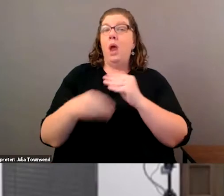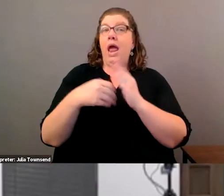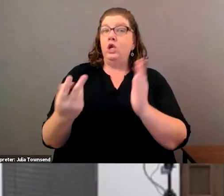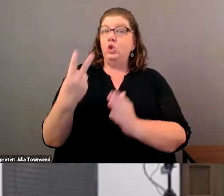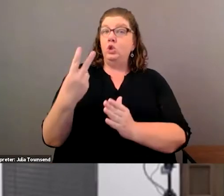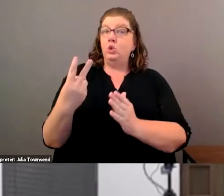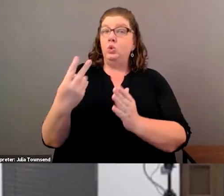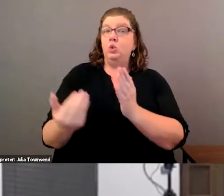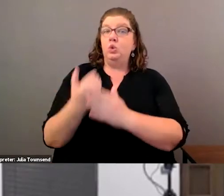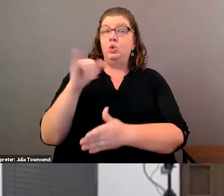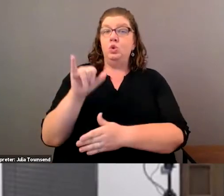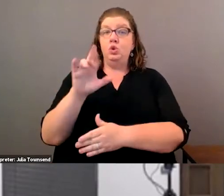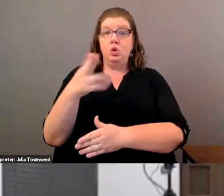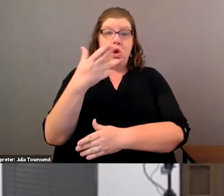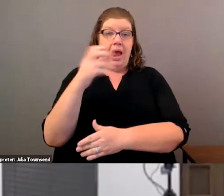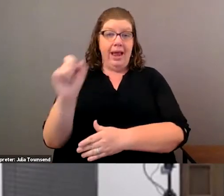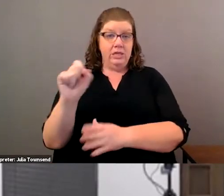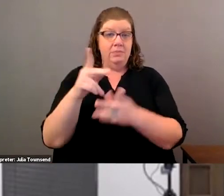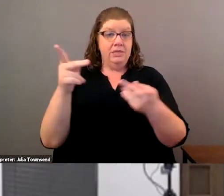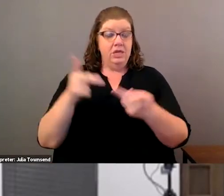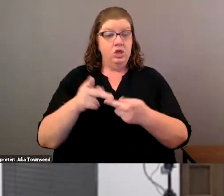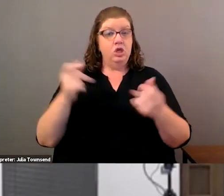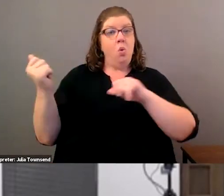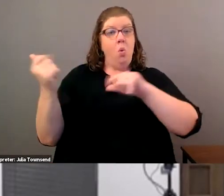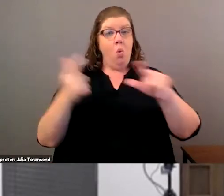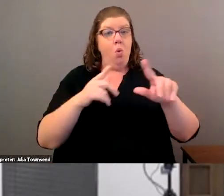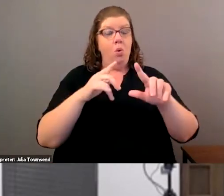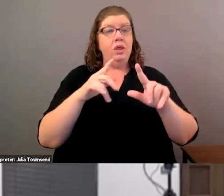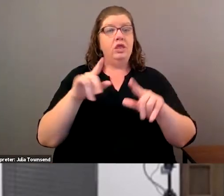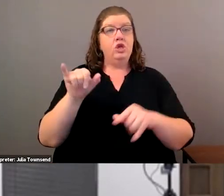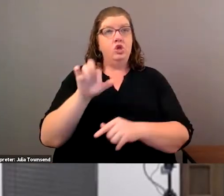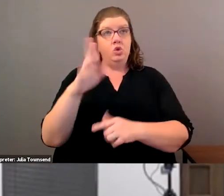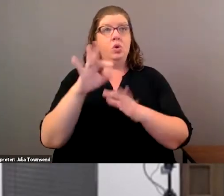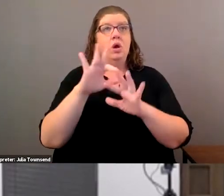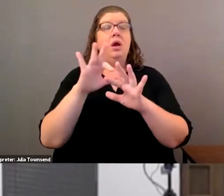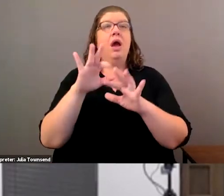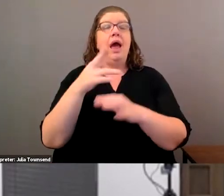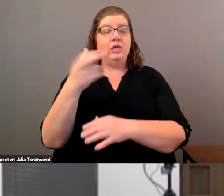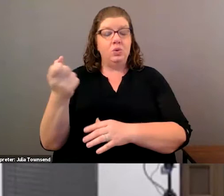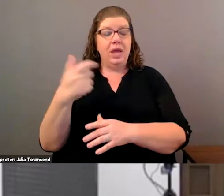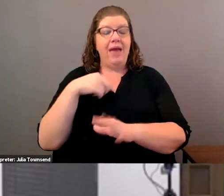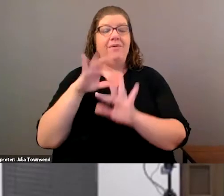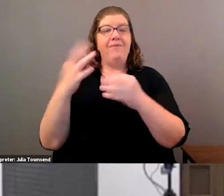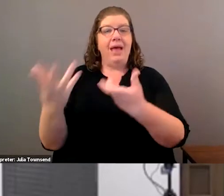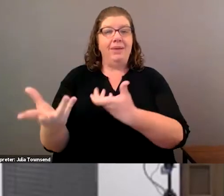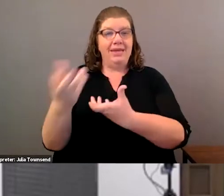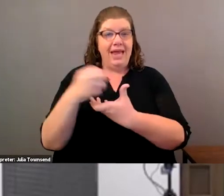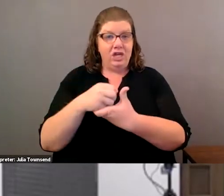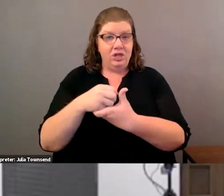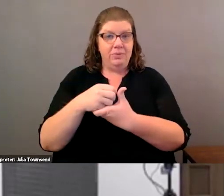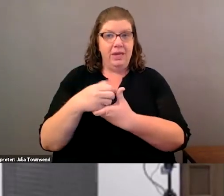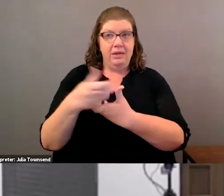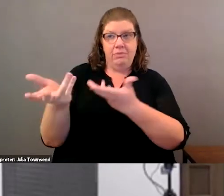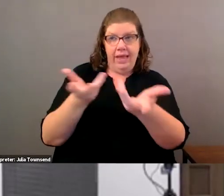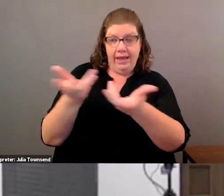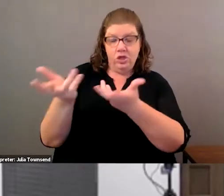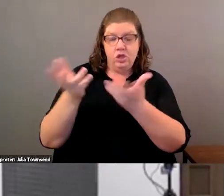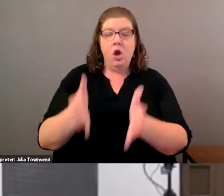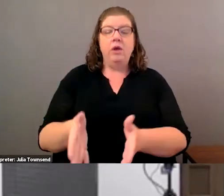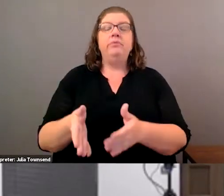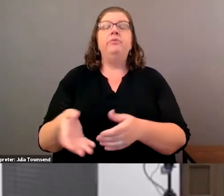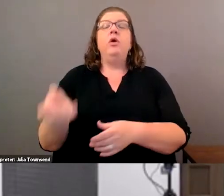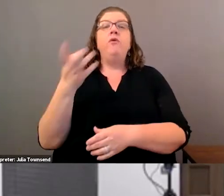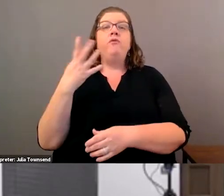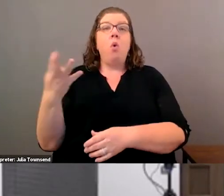so that all the junior highs have a family engagement liaison. And then the 4 high schools, which already have a position such as